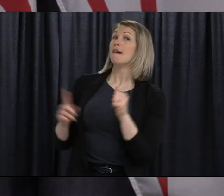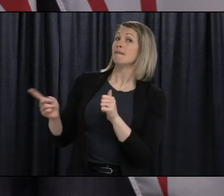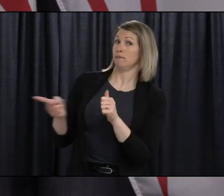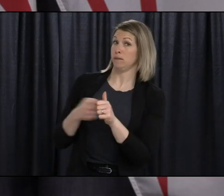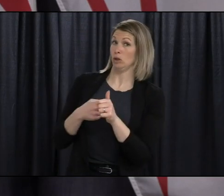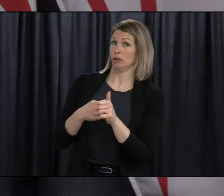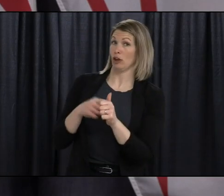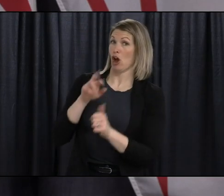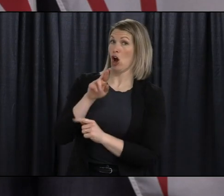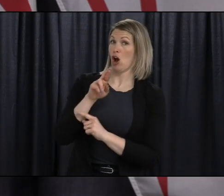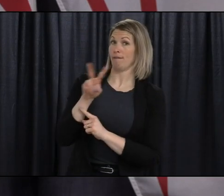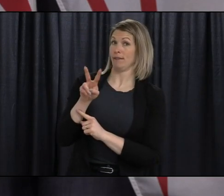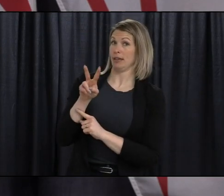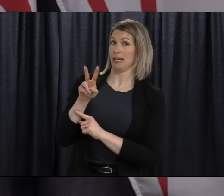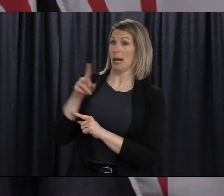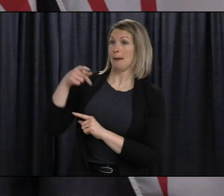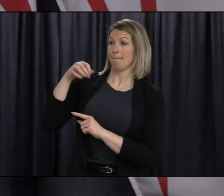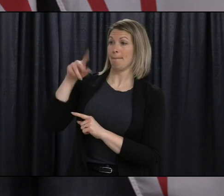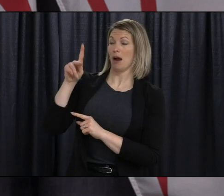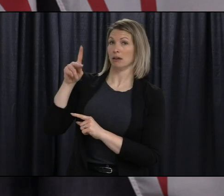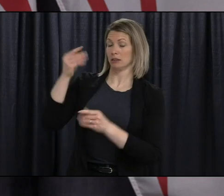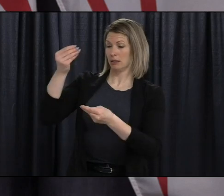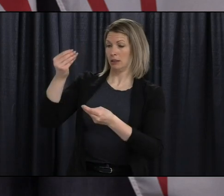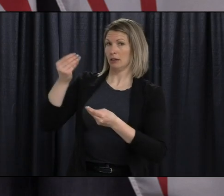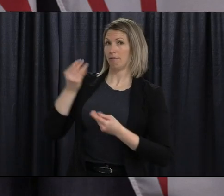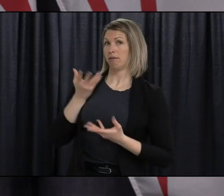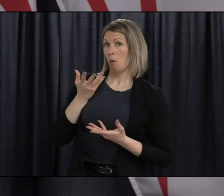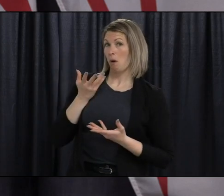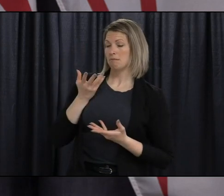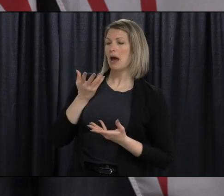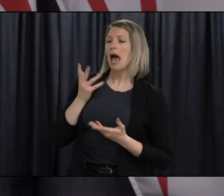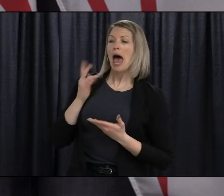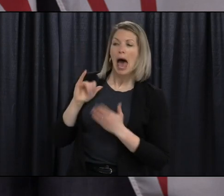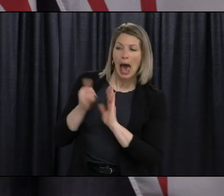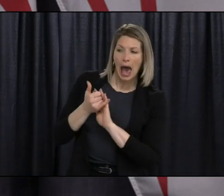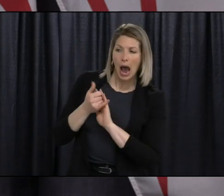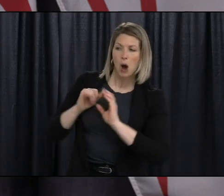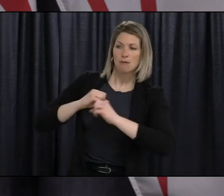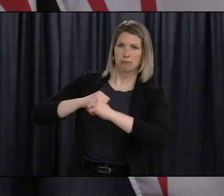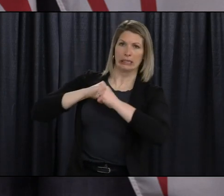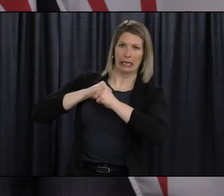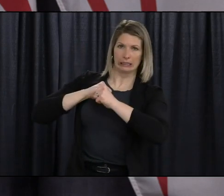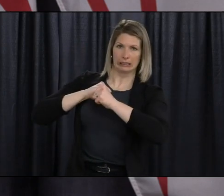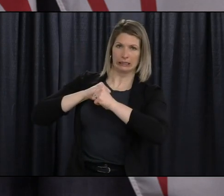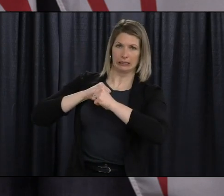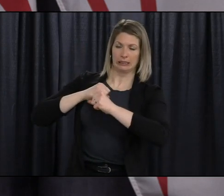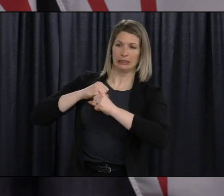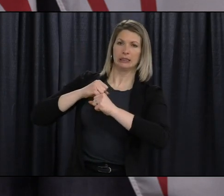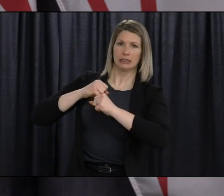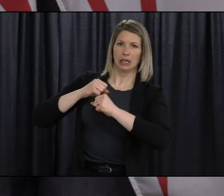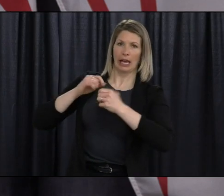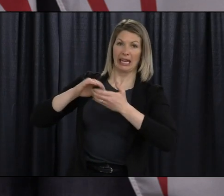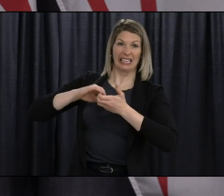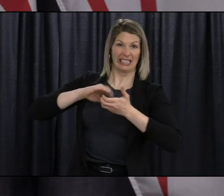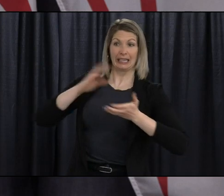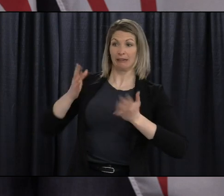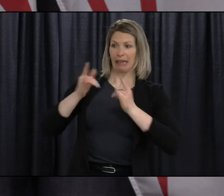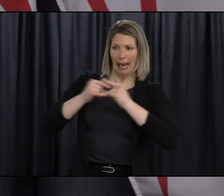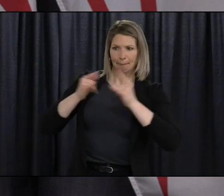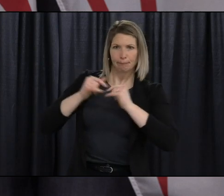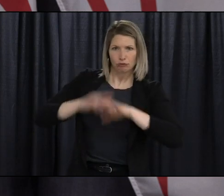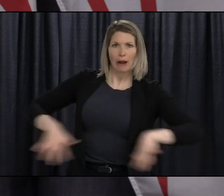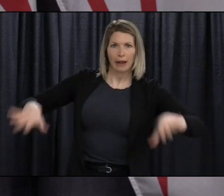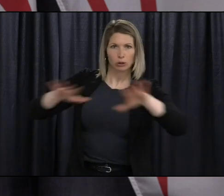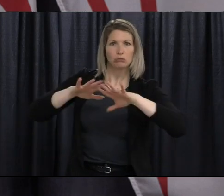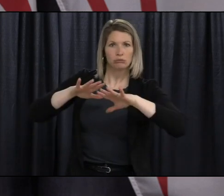mitigate some of the risks, that's something that we will consider. So, you know, that's where we stand on that, and